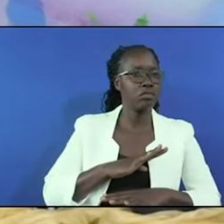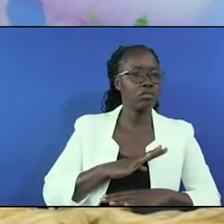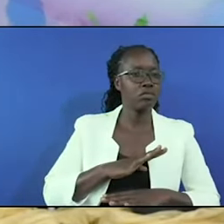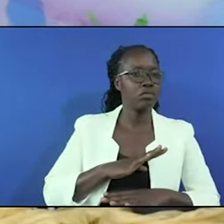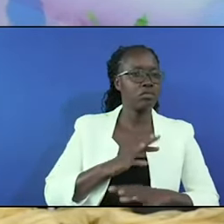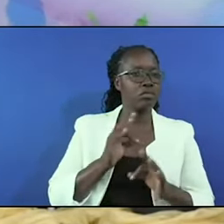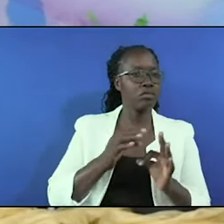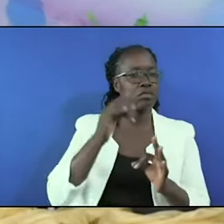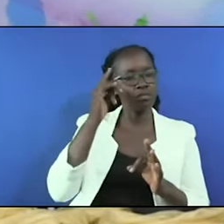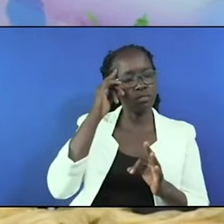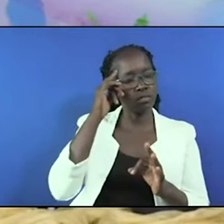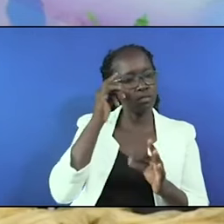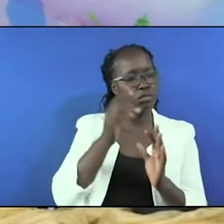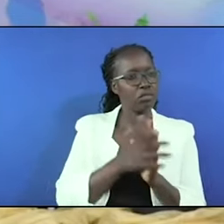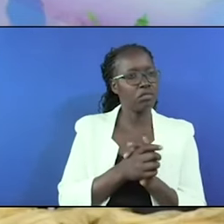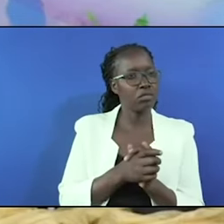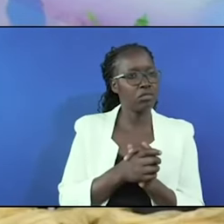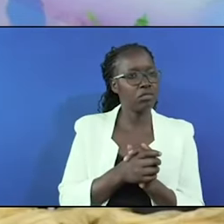If you think